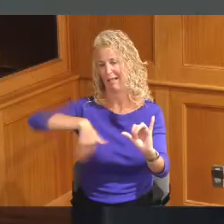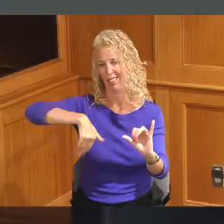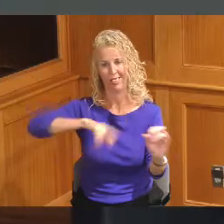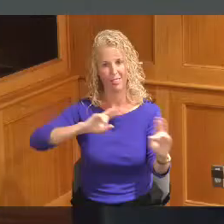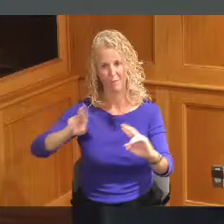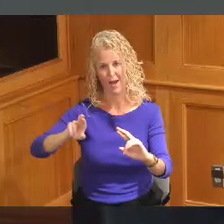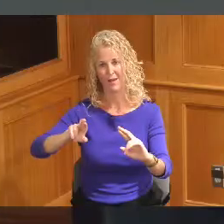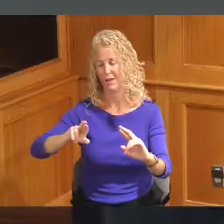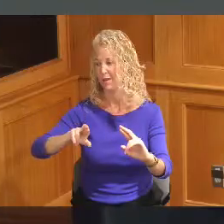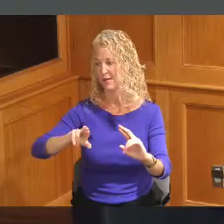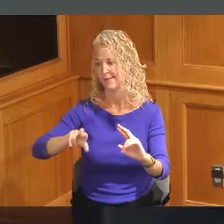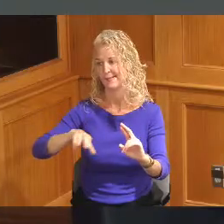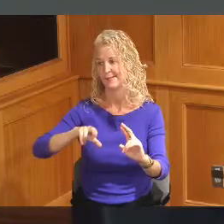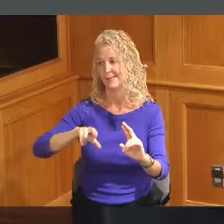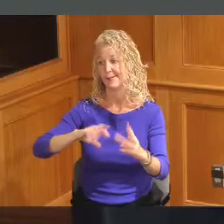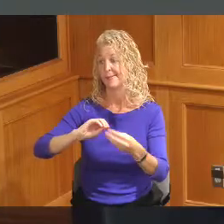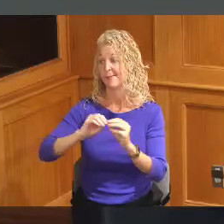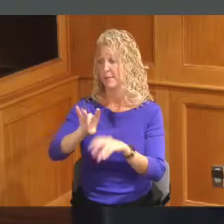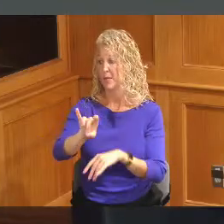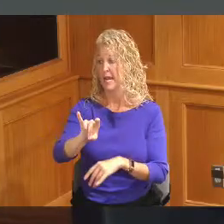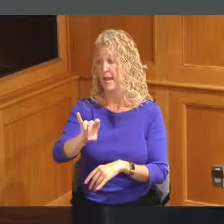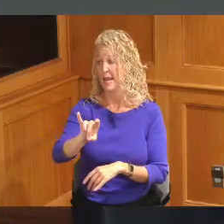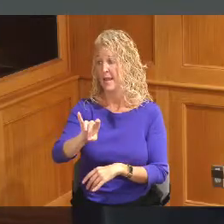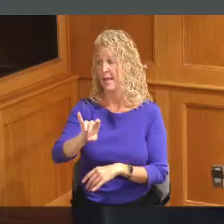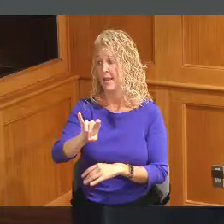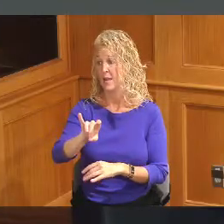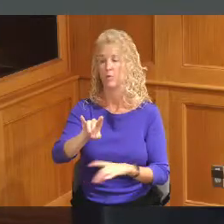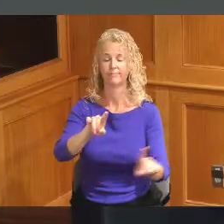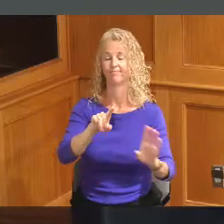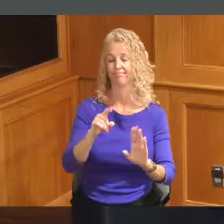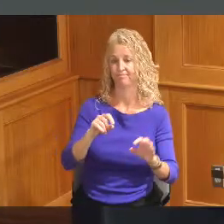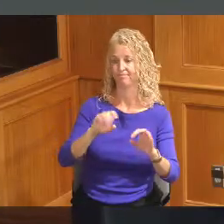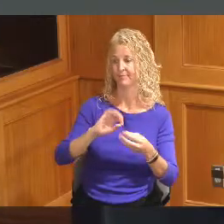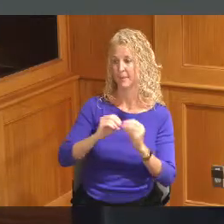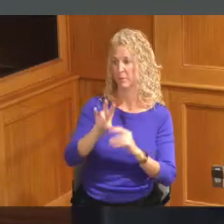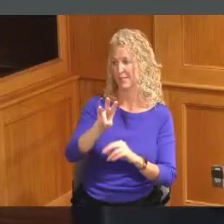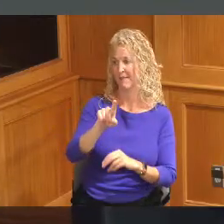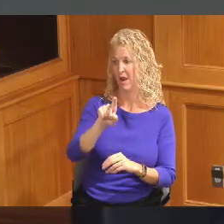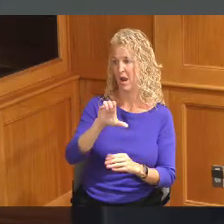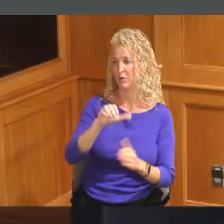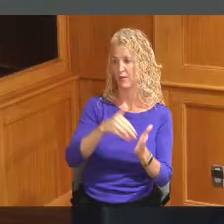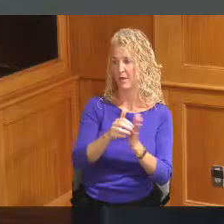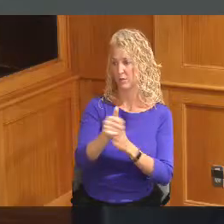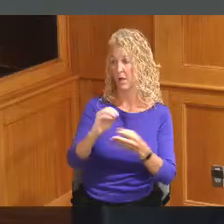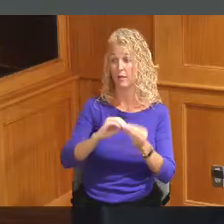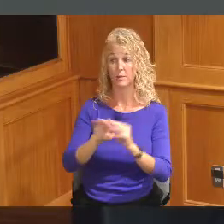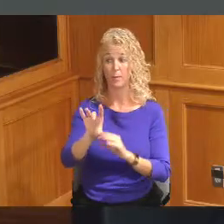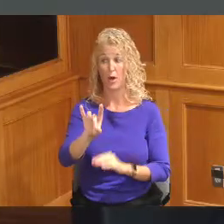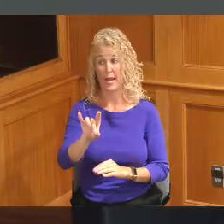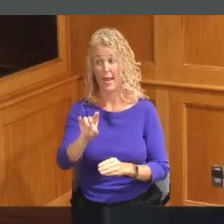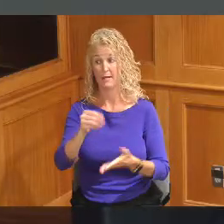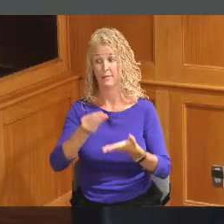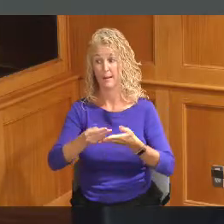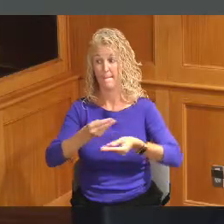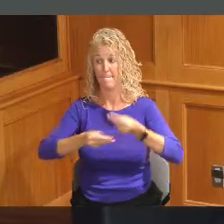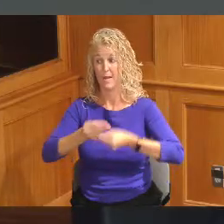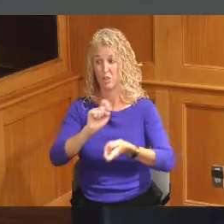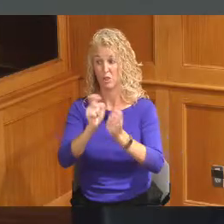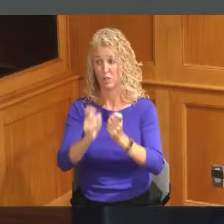running. Item number 8 is, and that's $100,000, I'm sorry. Item number 8 is a budget